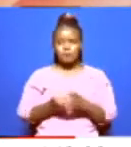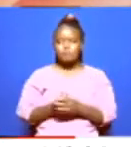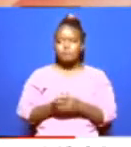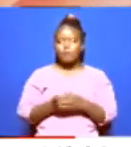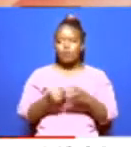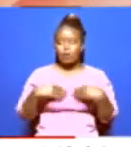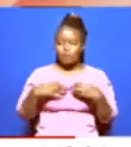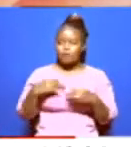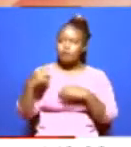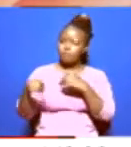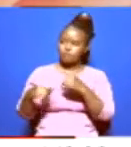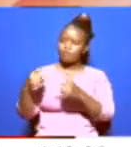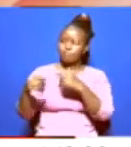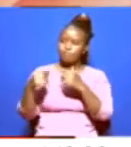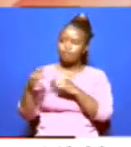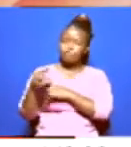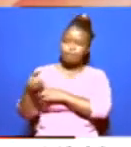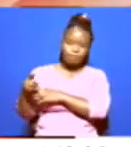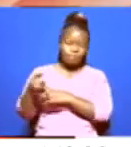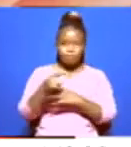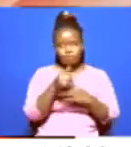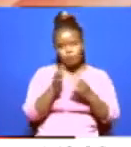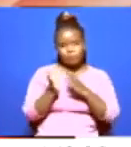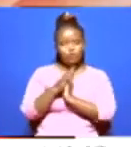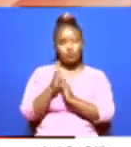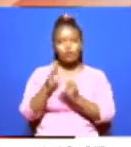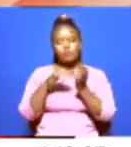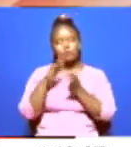an eye on that story, more on our subsequent bulletin. But before we do proceed,